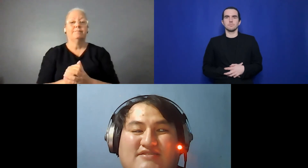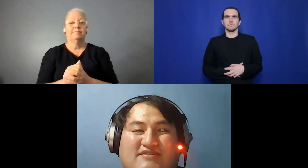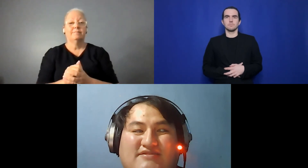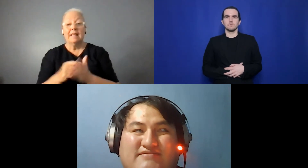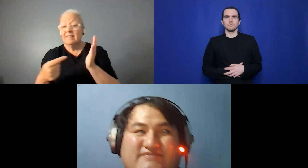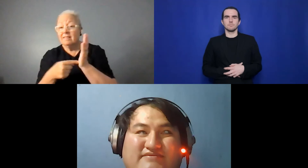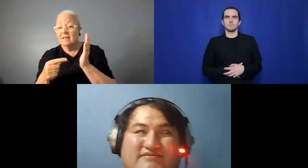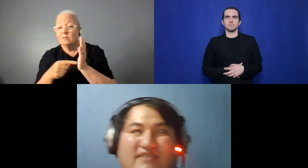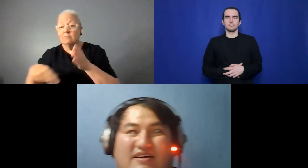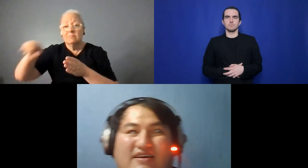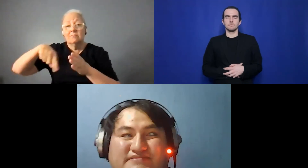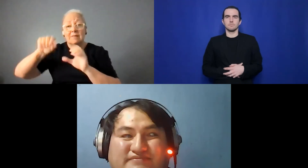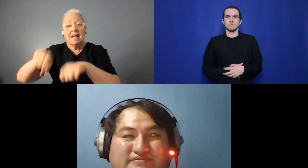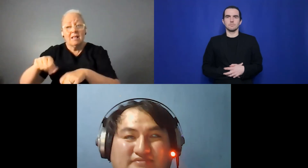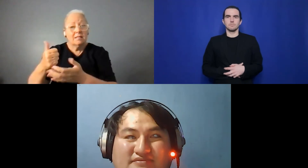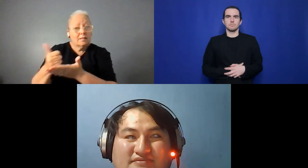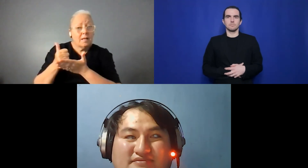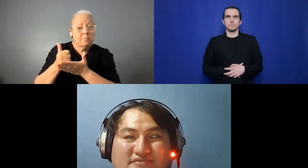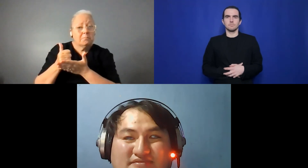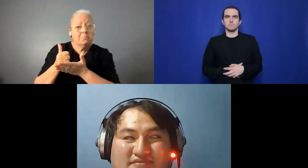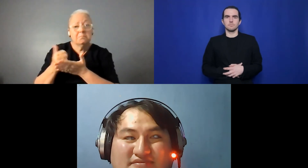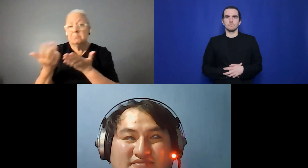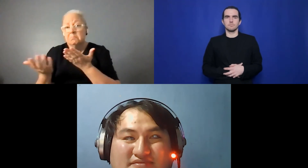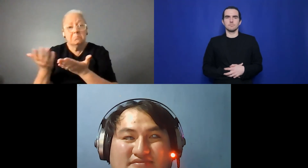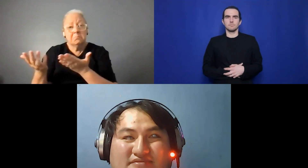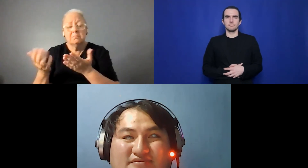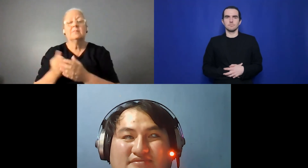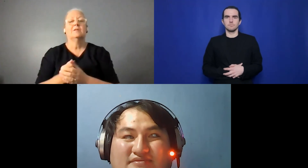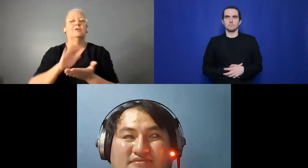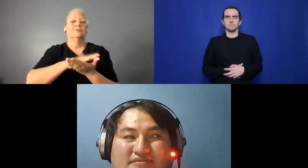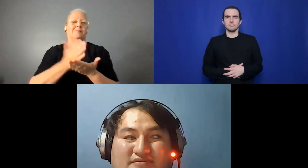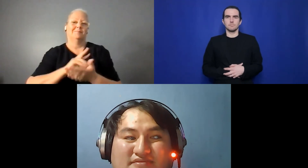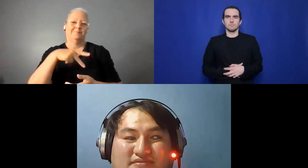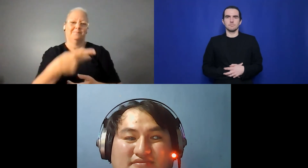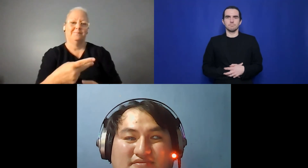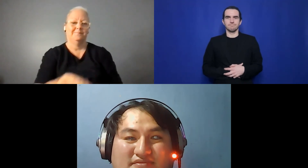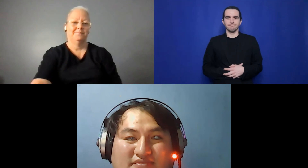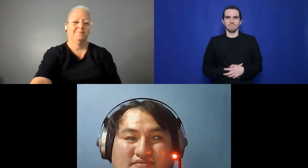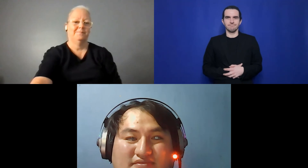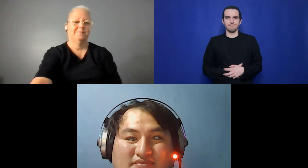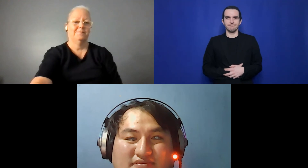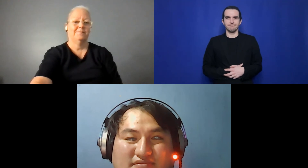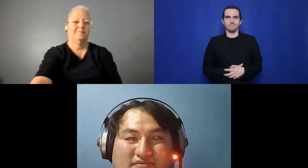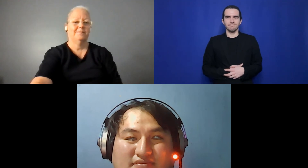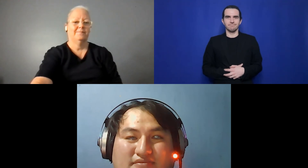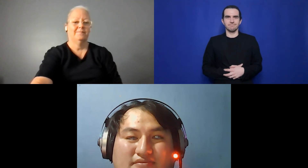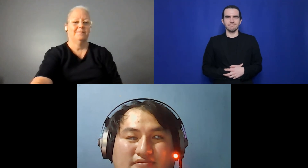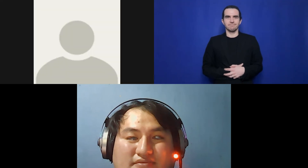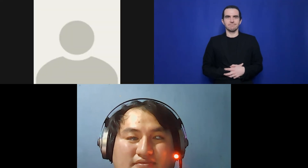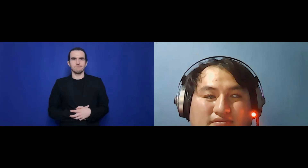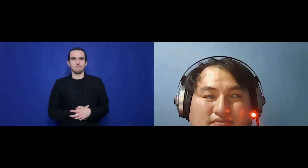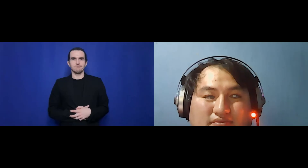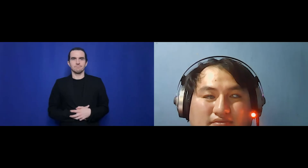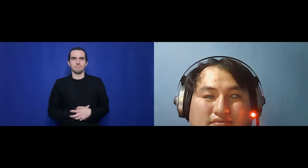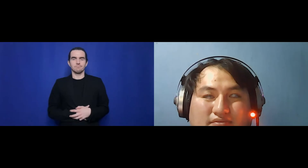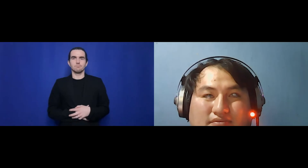us. We do have one question from Shaw. How can we people involve with people with disabilities, especially those people with